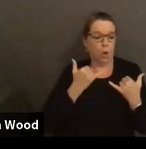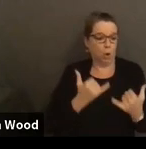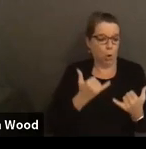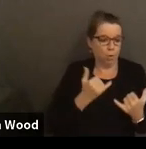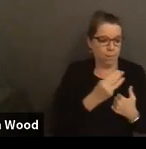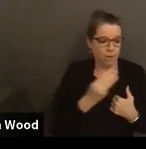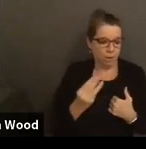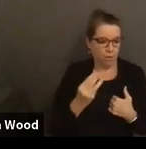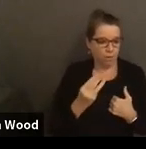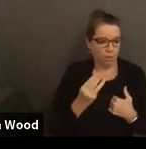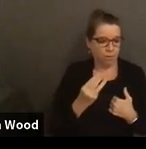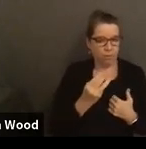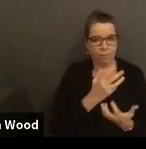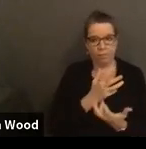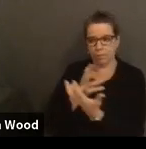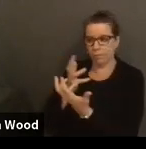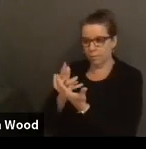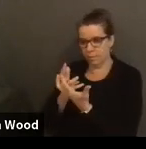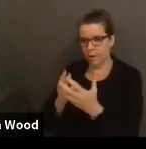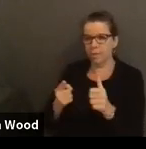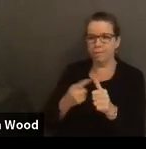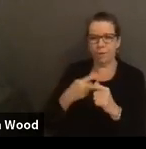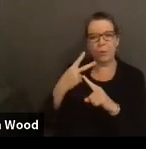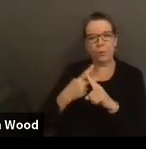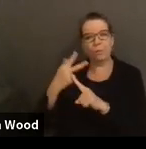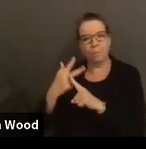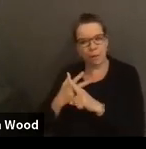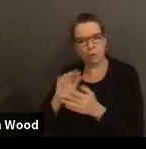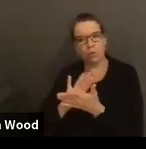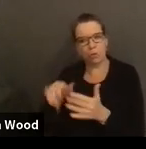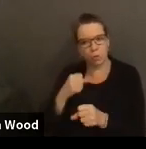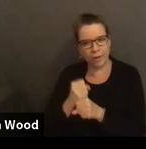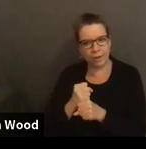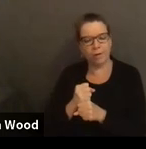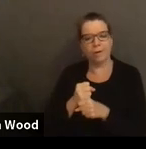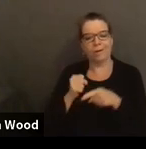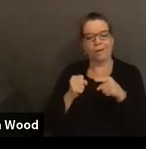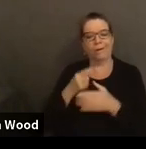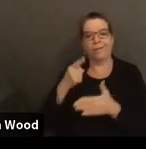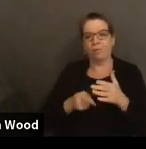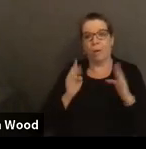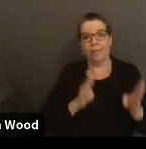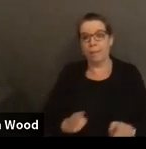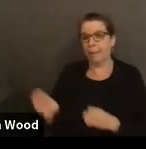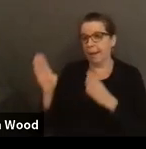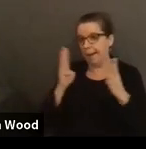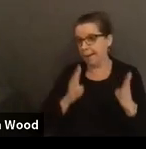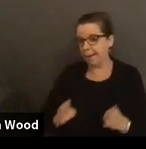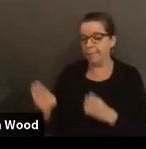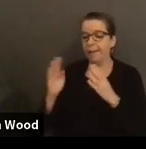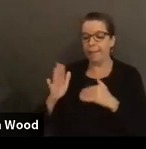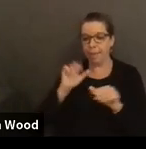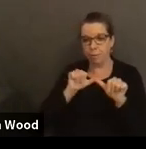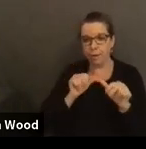materials for the first few months of the school year because that is what they have been planning for, and they will plan